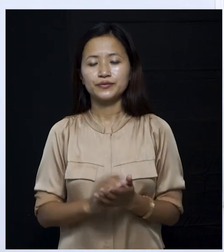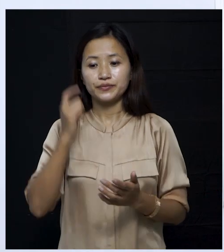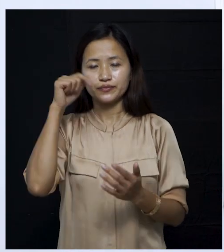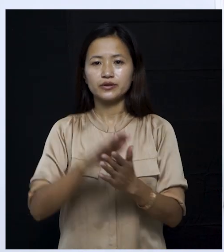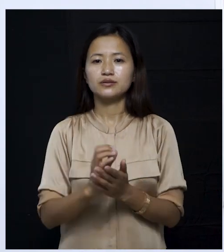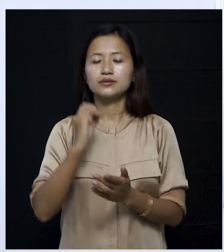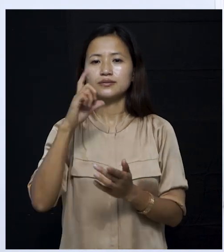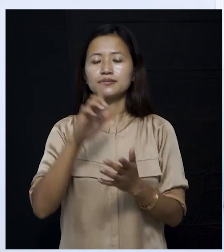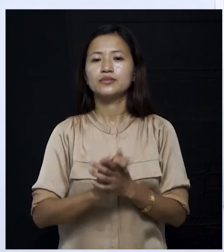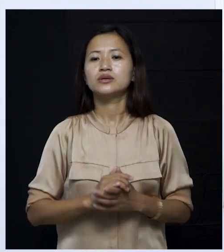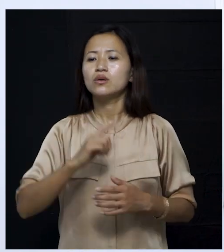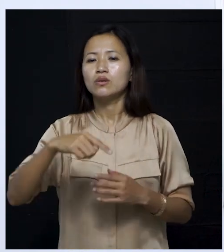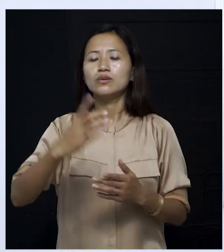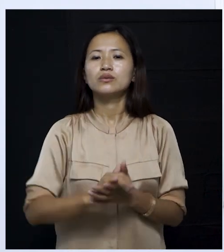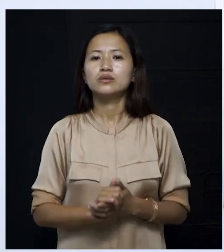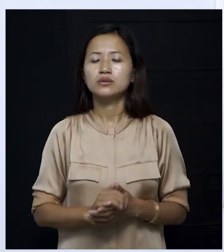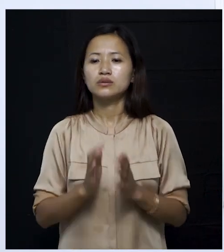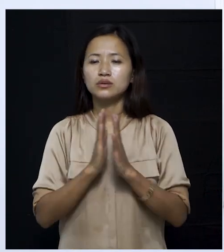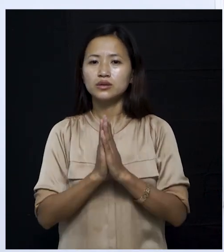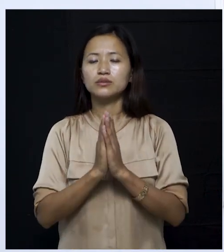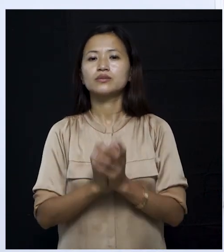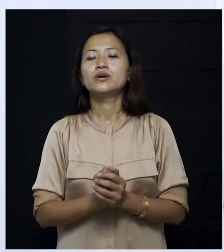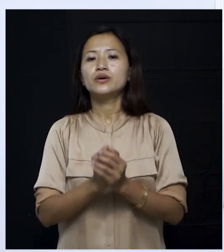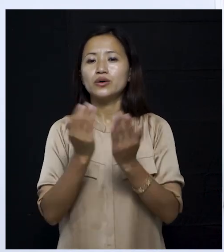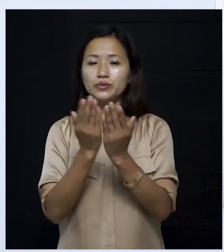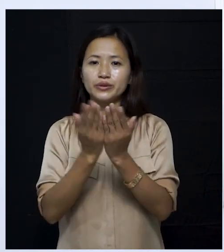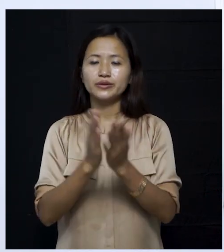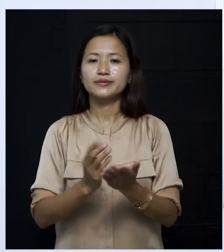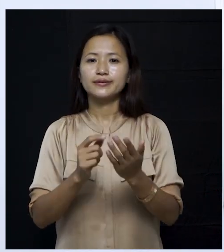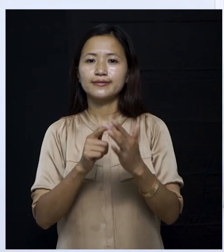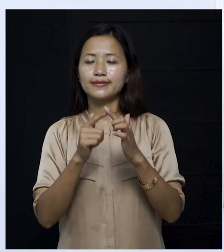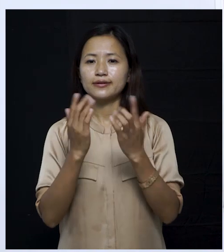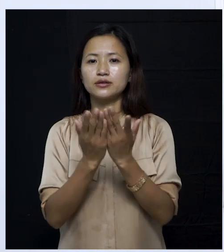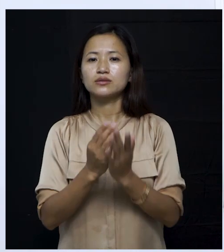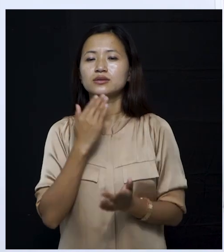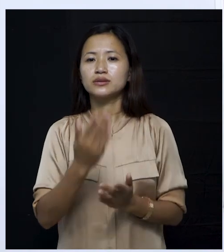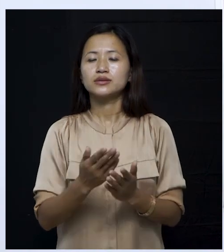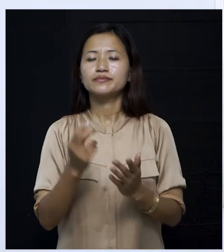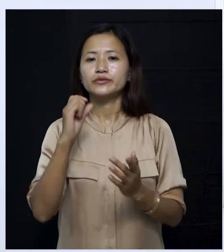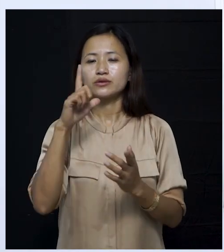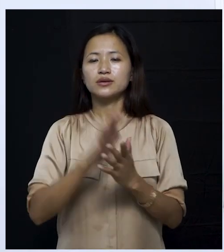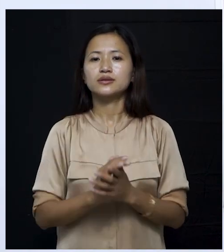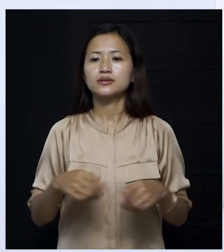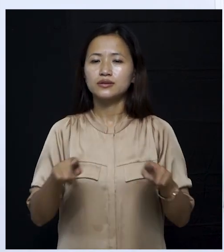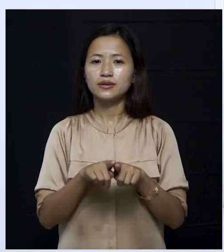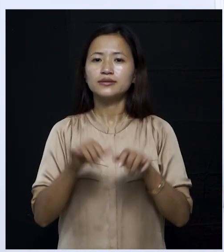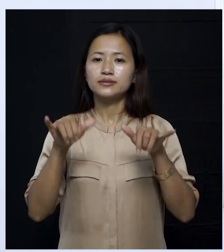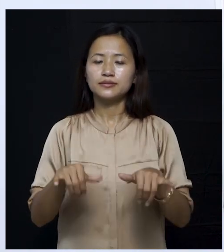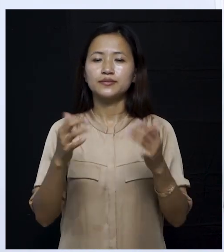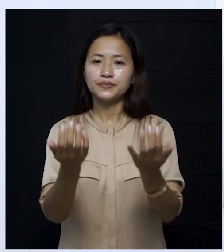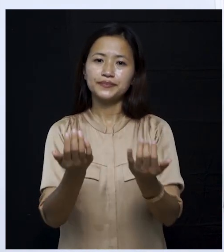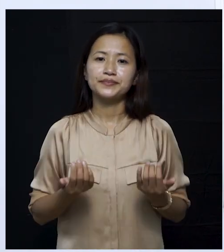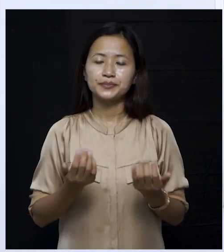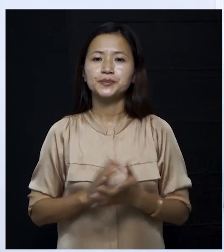session. Okay, as always, please keep on reading the textbook. Thank you for tuning in and stay safe.